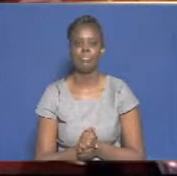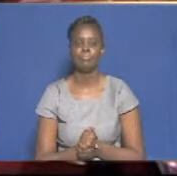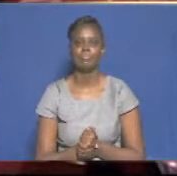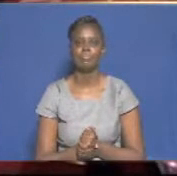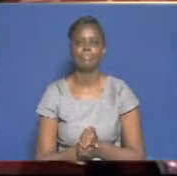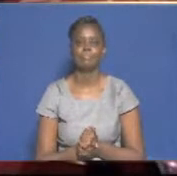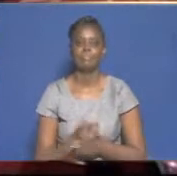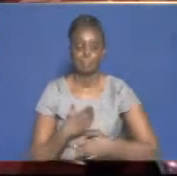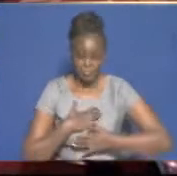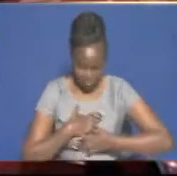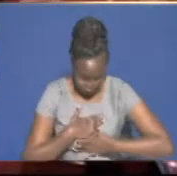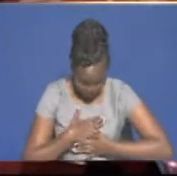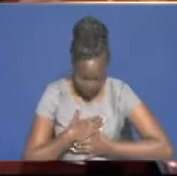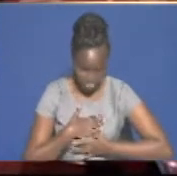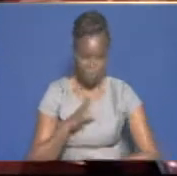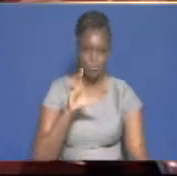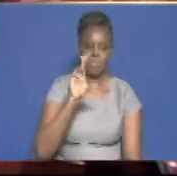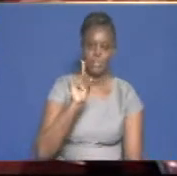Honourable Duale.